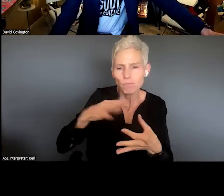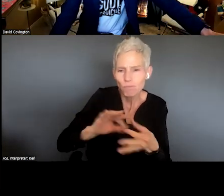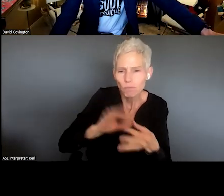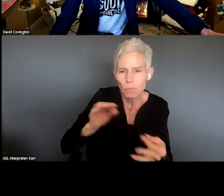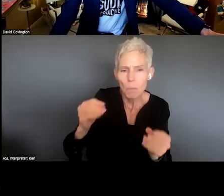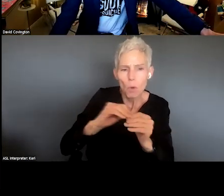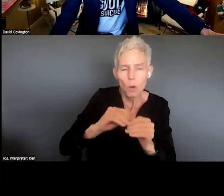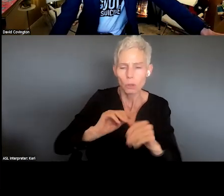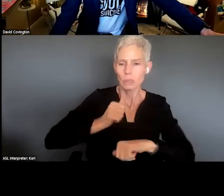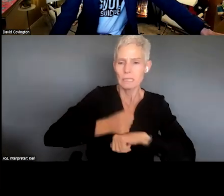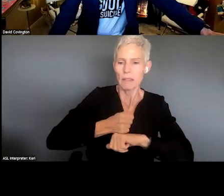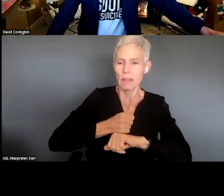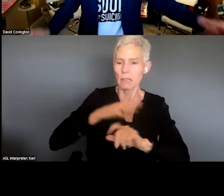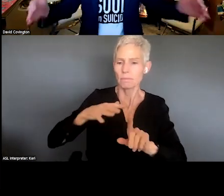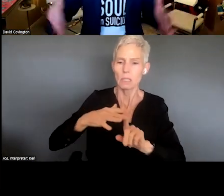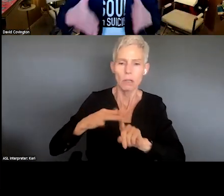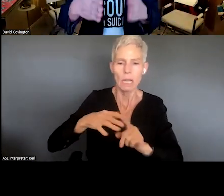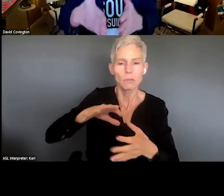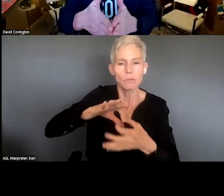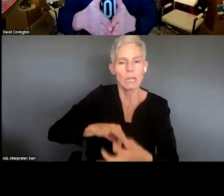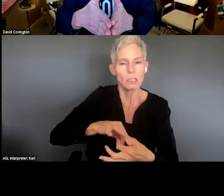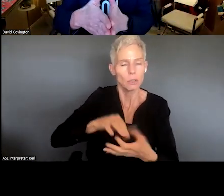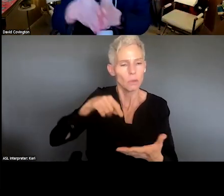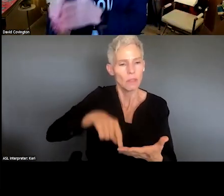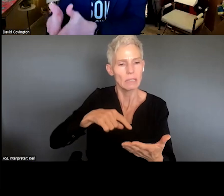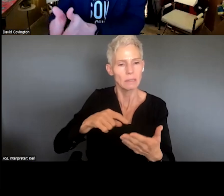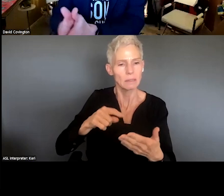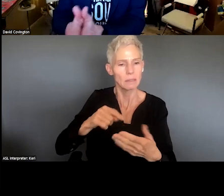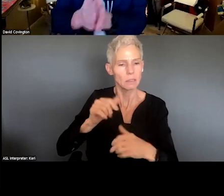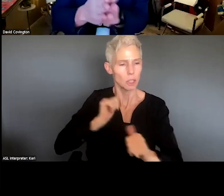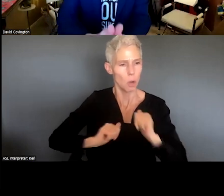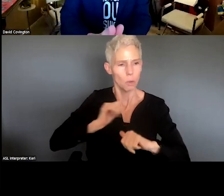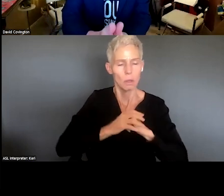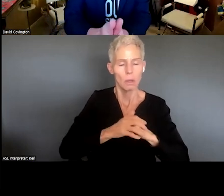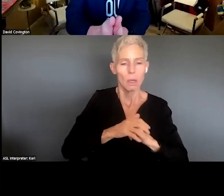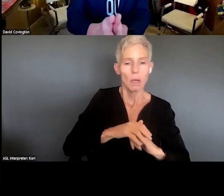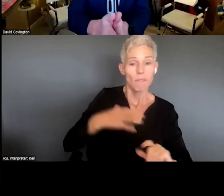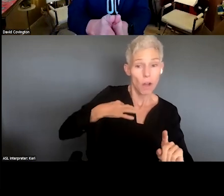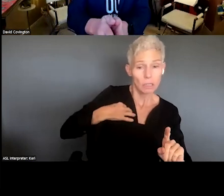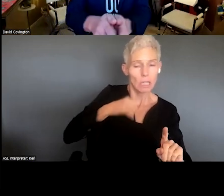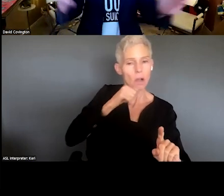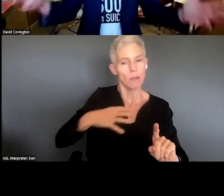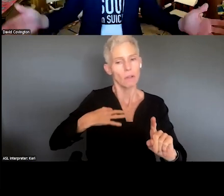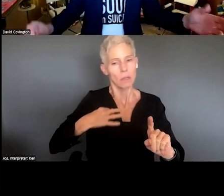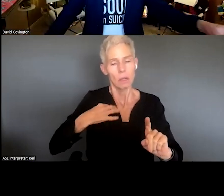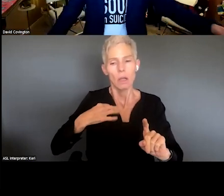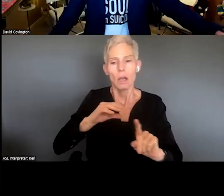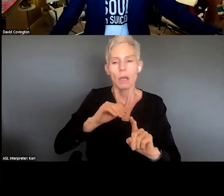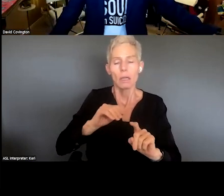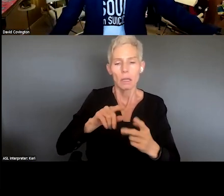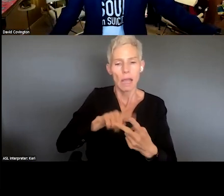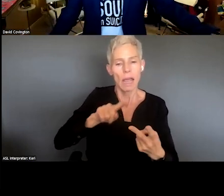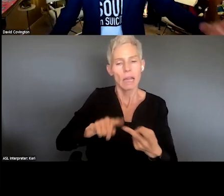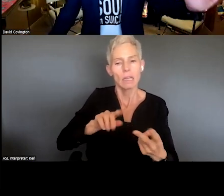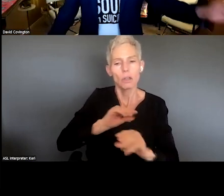for today's episode as we talk about why that involuntary, involuntary, and that no wrong door approach are important to a crisis